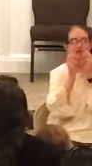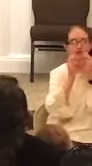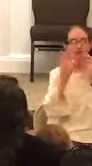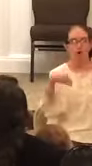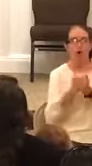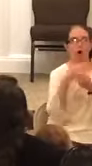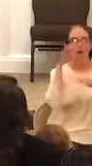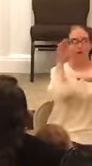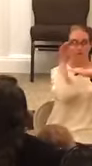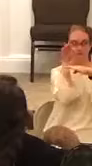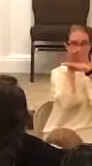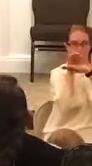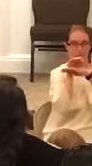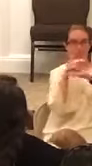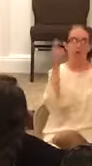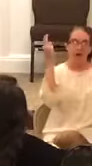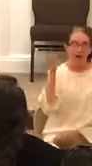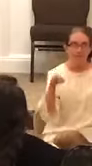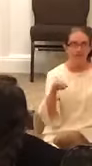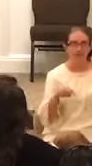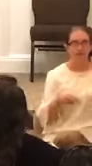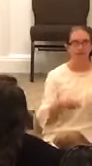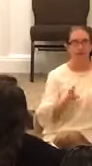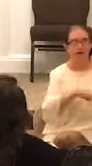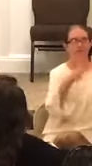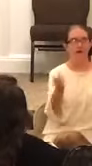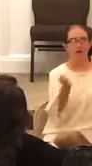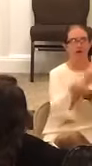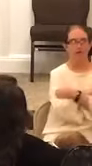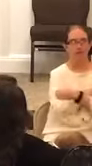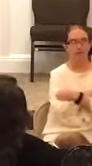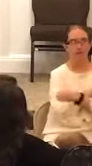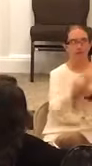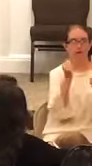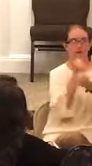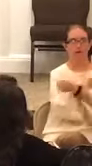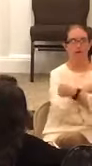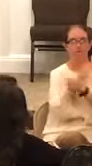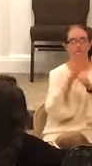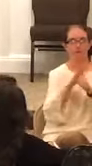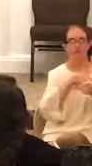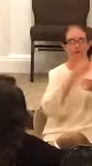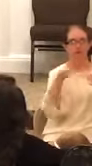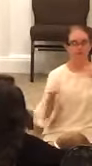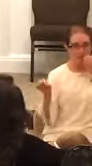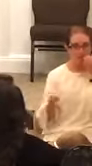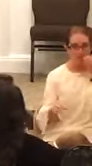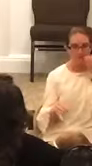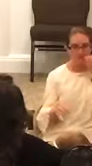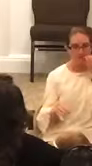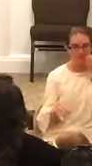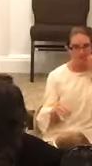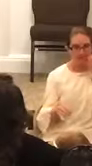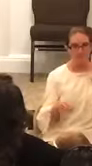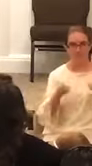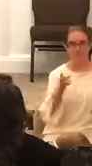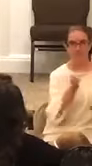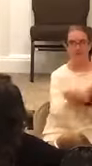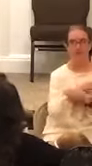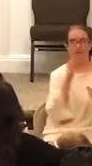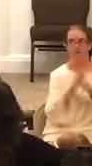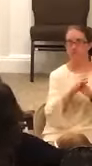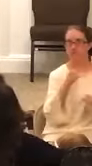night. You know what happened? I fell in love with him. There was a love that filled my soul. Hallelujah. It was his love filling